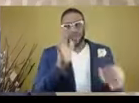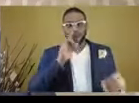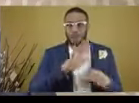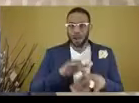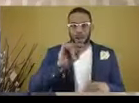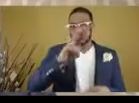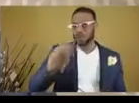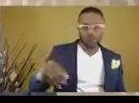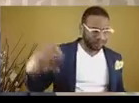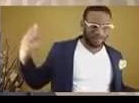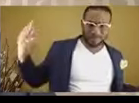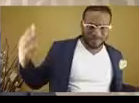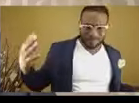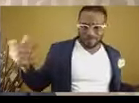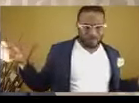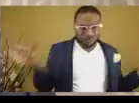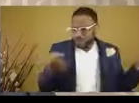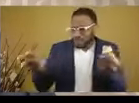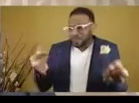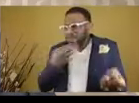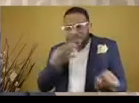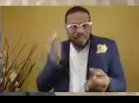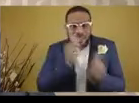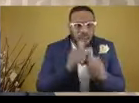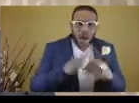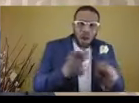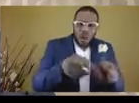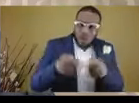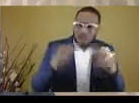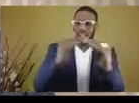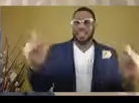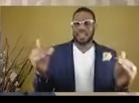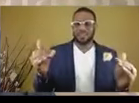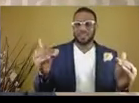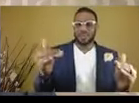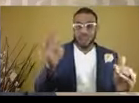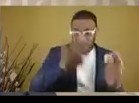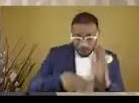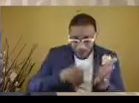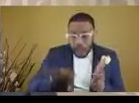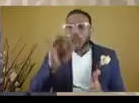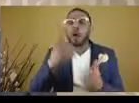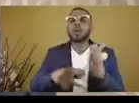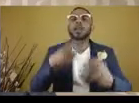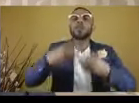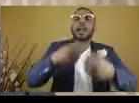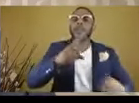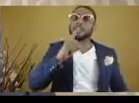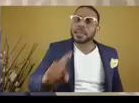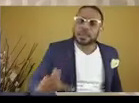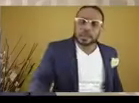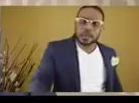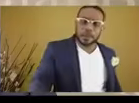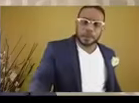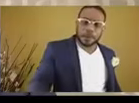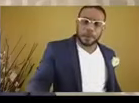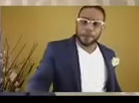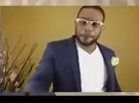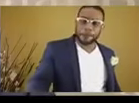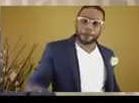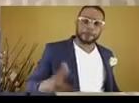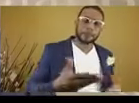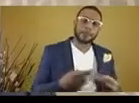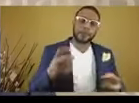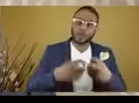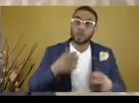Zoom, and pull the experts together on a regional level and find out what the problem is and let's solve those problems. So we